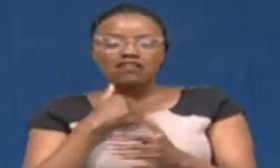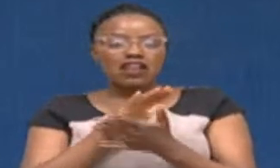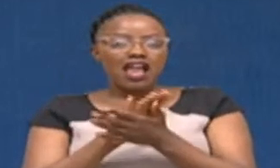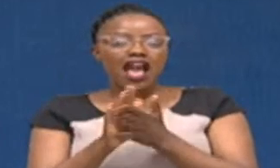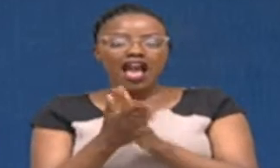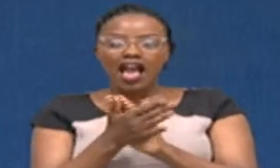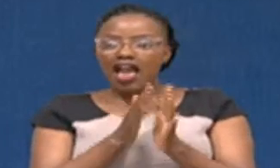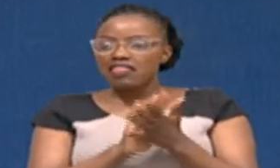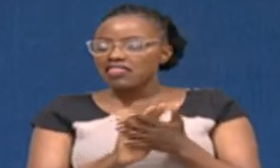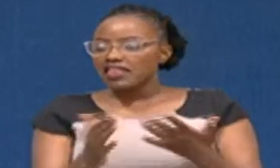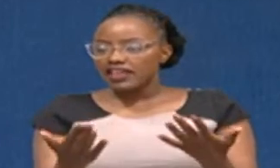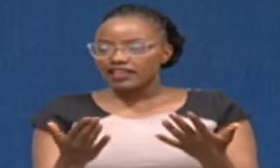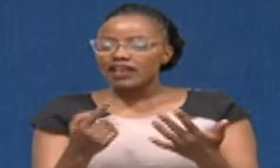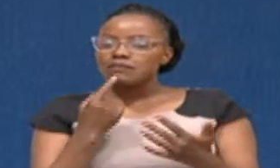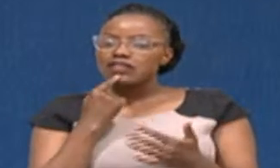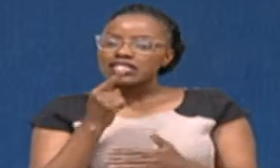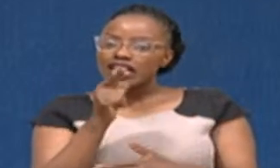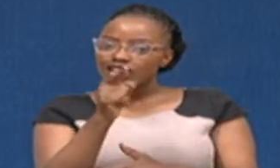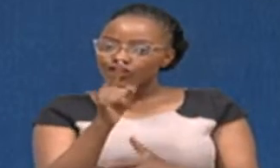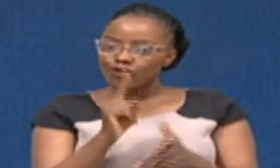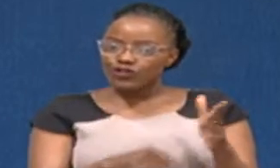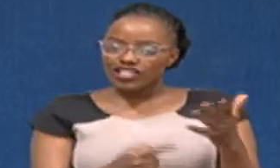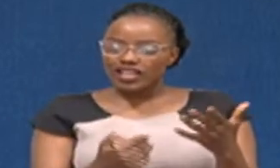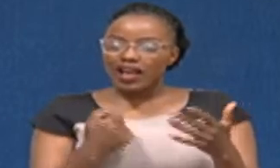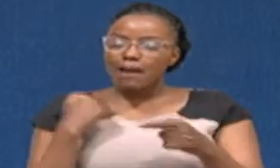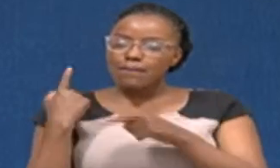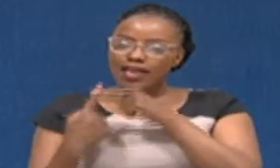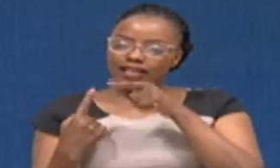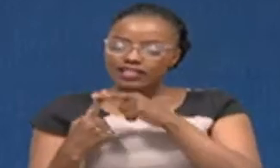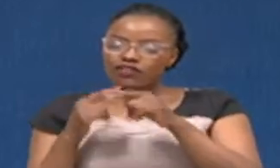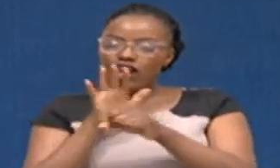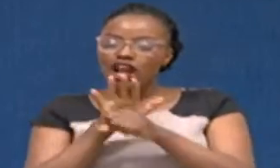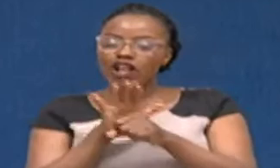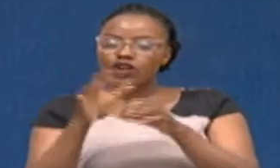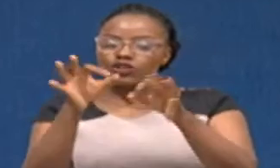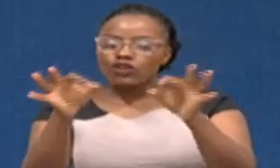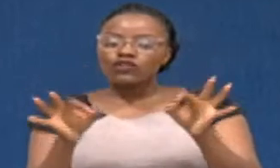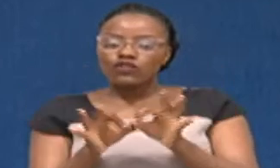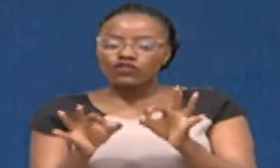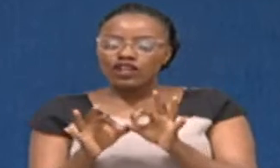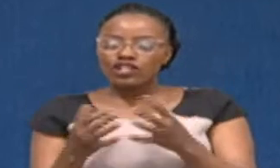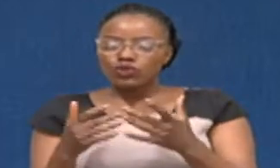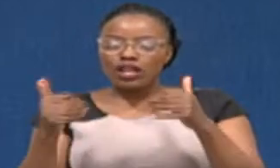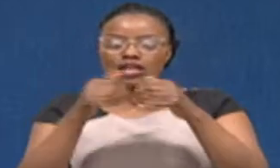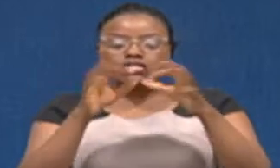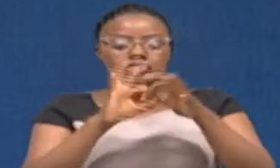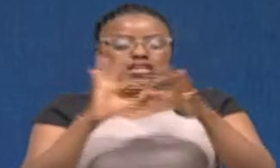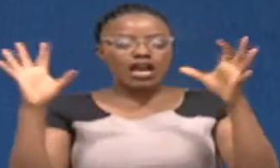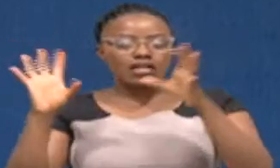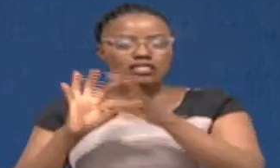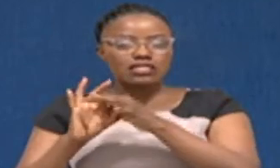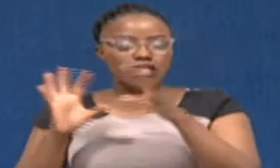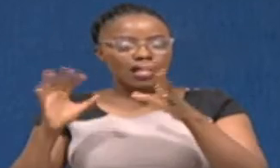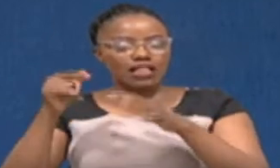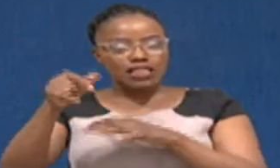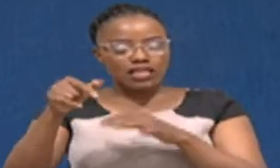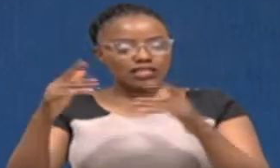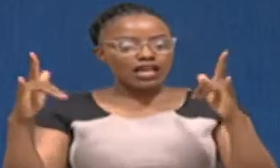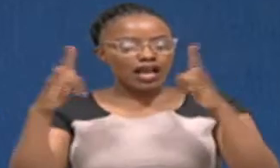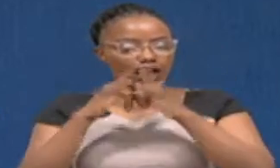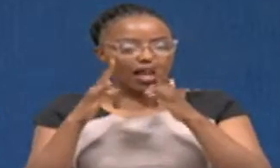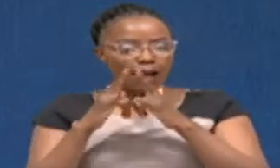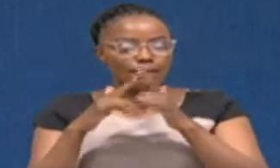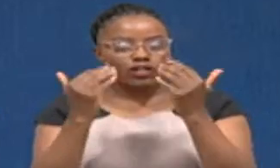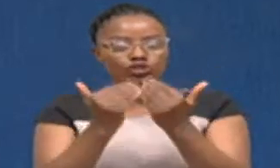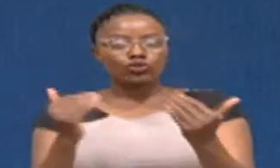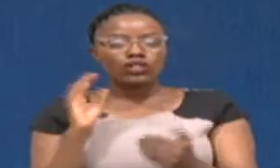else. Yeah. Let me tell you, I experienced a lot of family disintegration when we were in that camp.